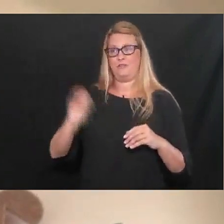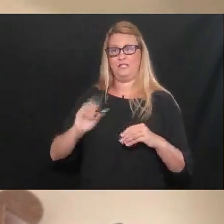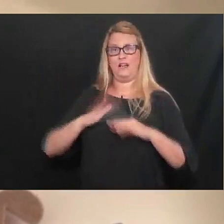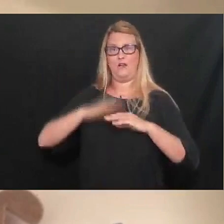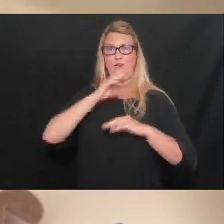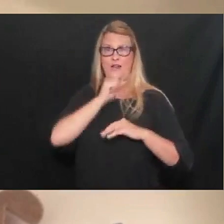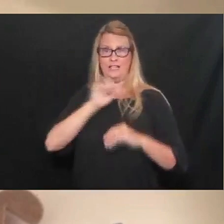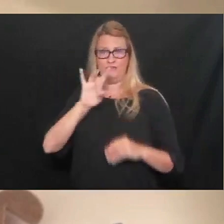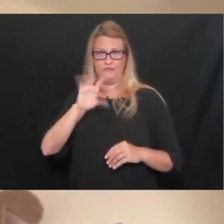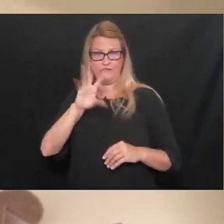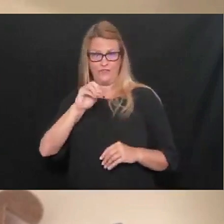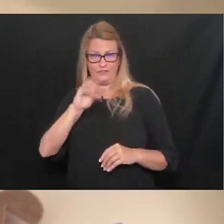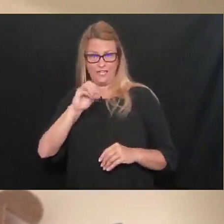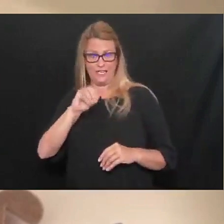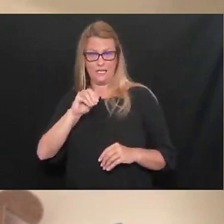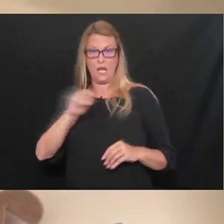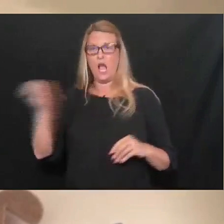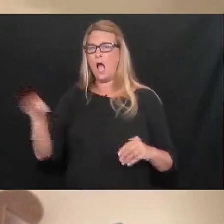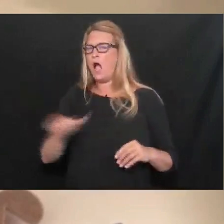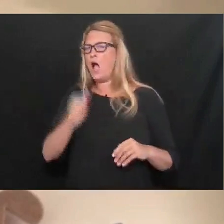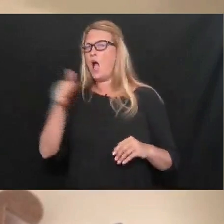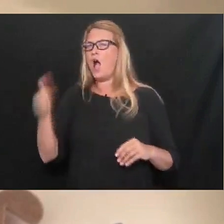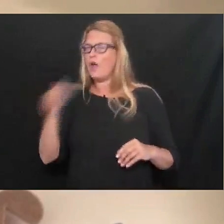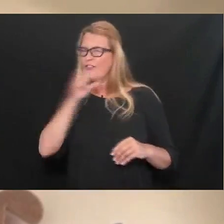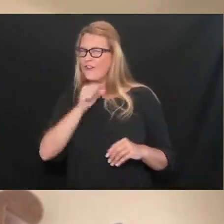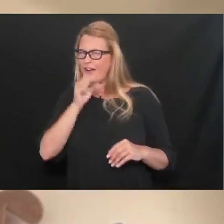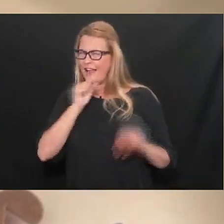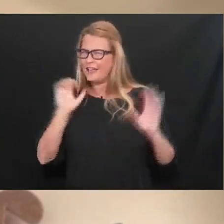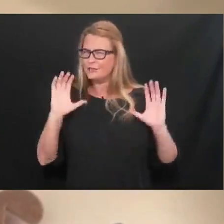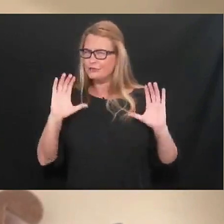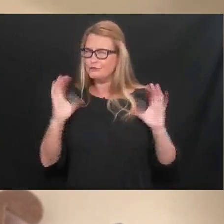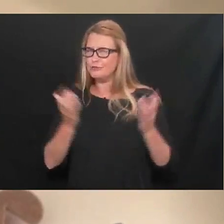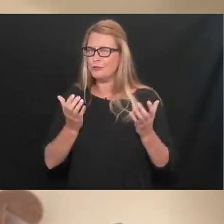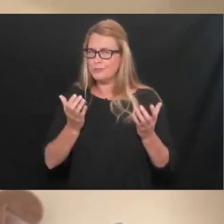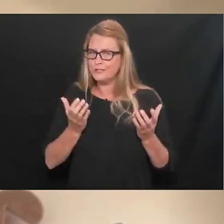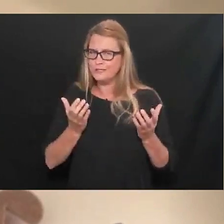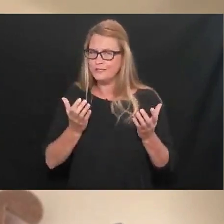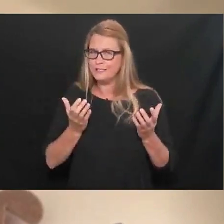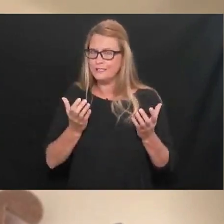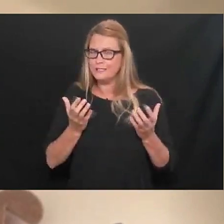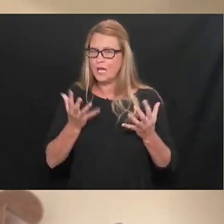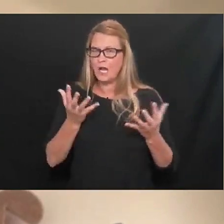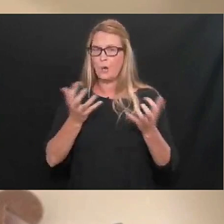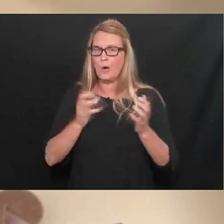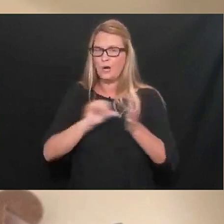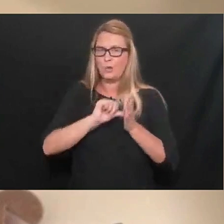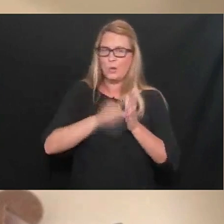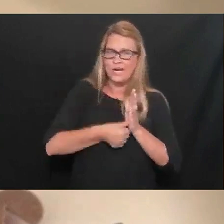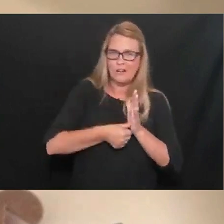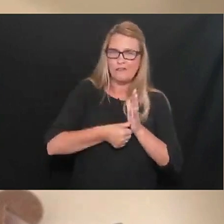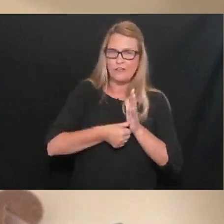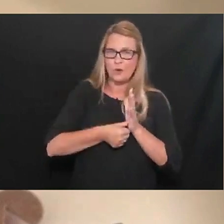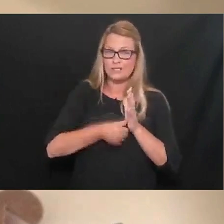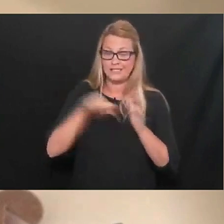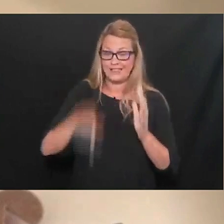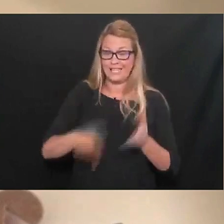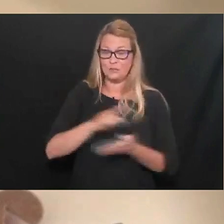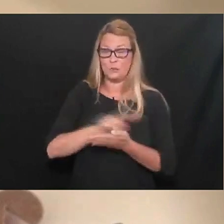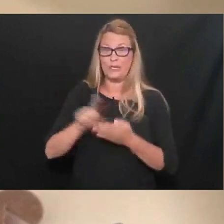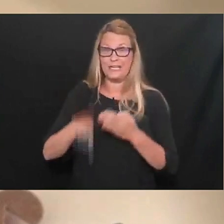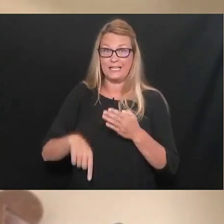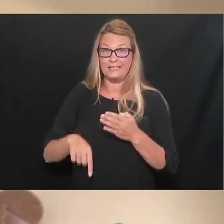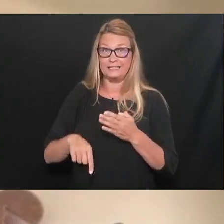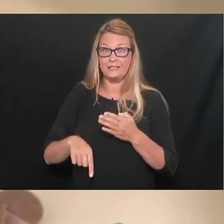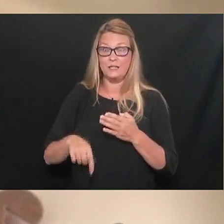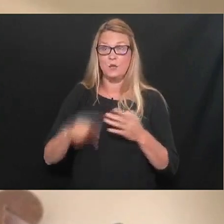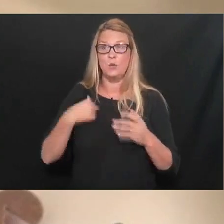do with our other age categories. And I just want to reinforce and highlight this weekend,